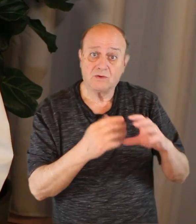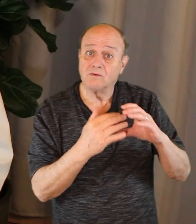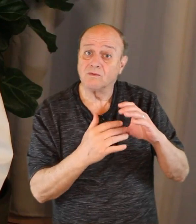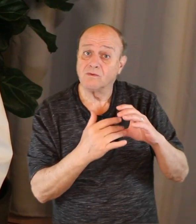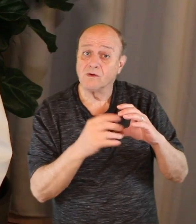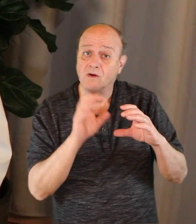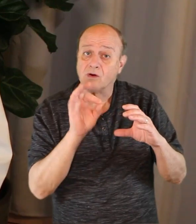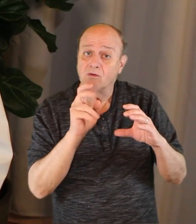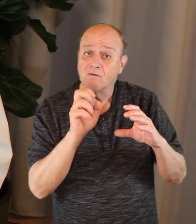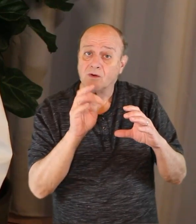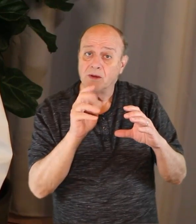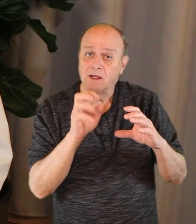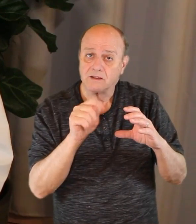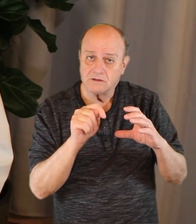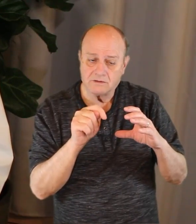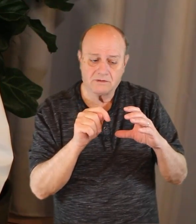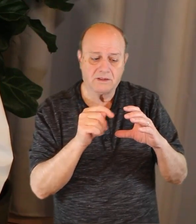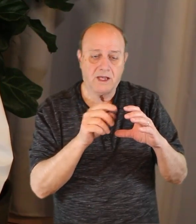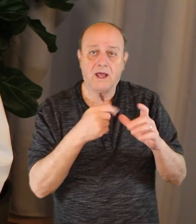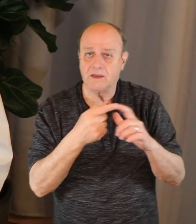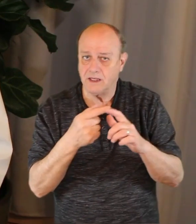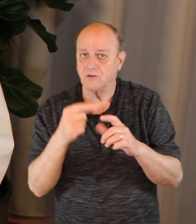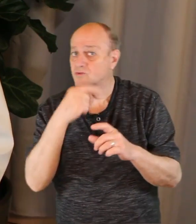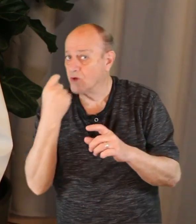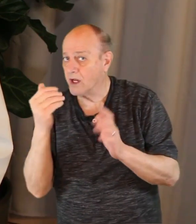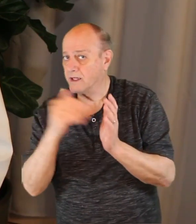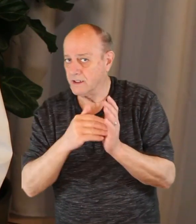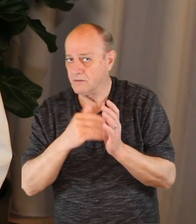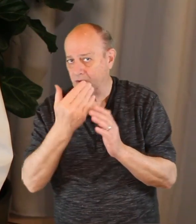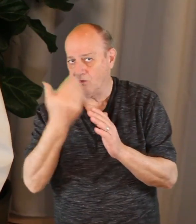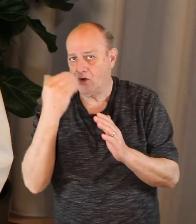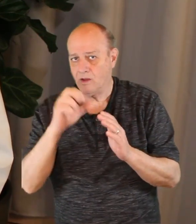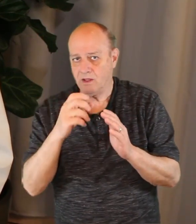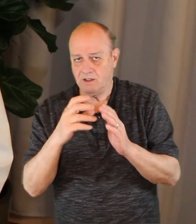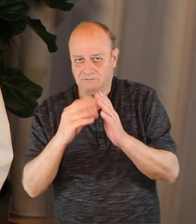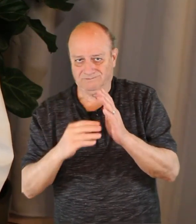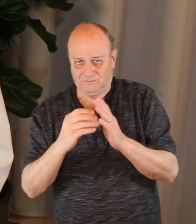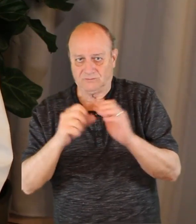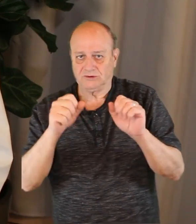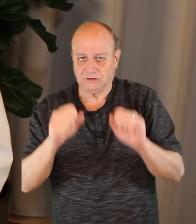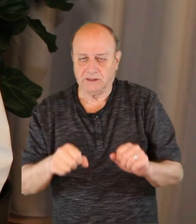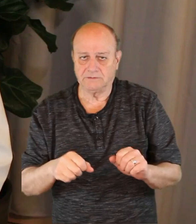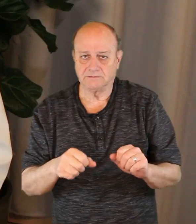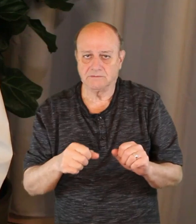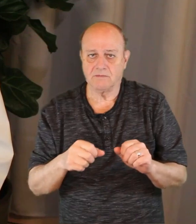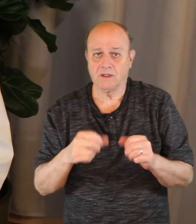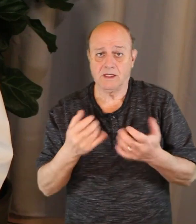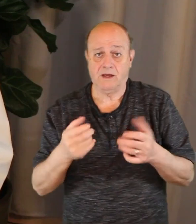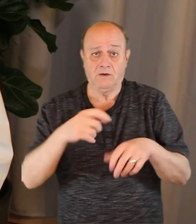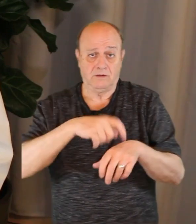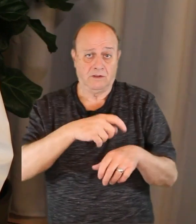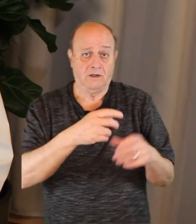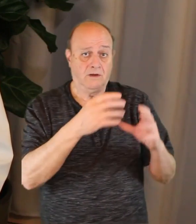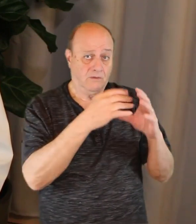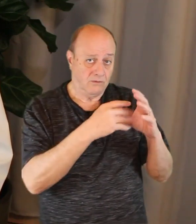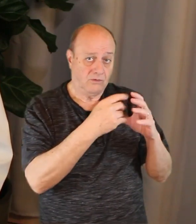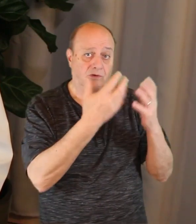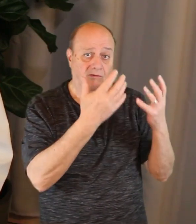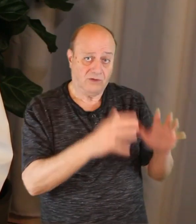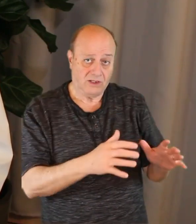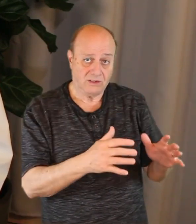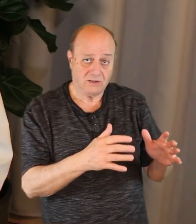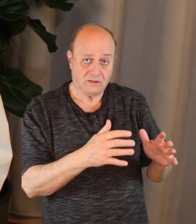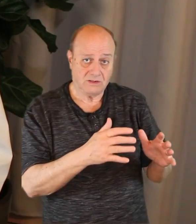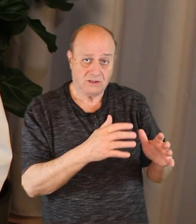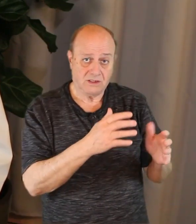again before they're ready to be extracted. Once the beans are dry and ferment from their fermentation process, they're again